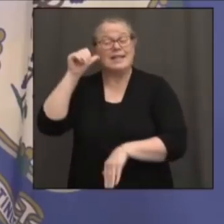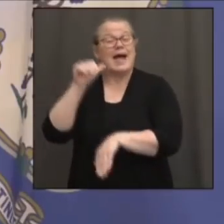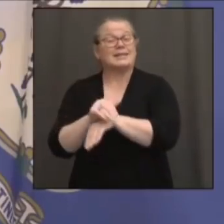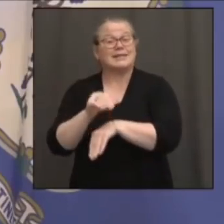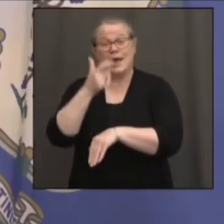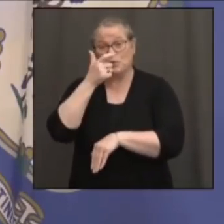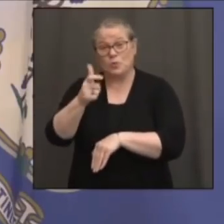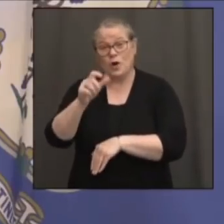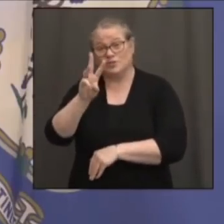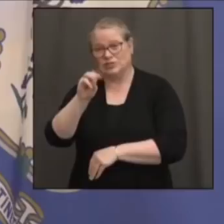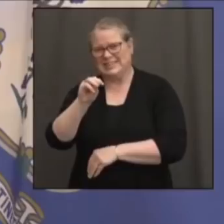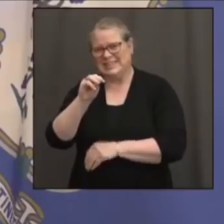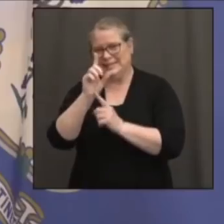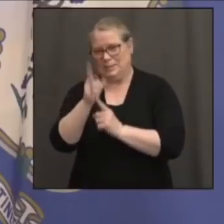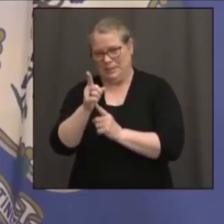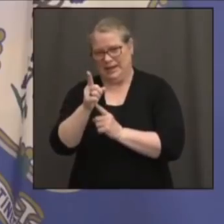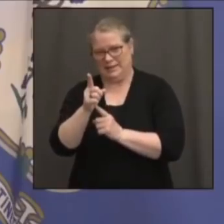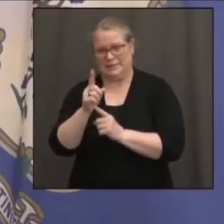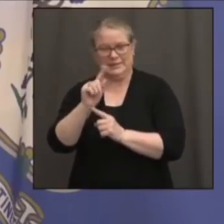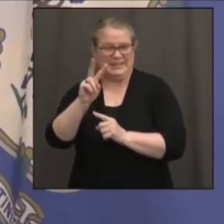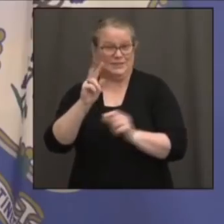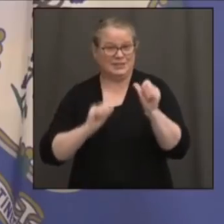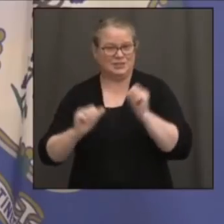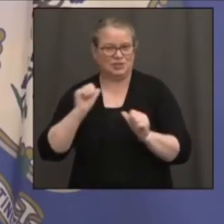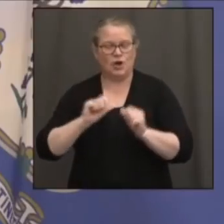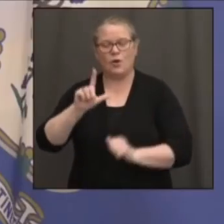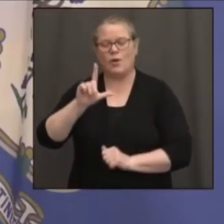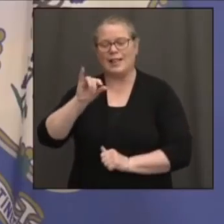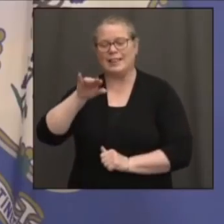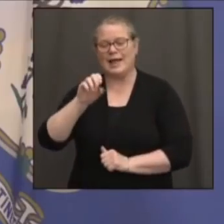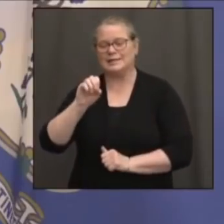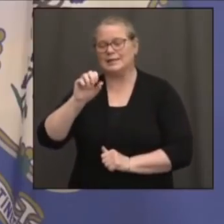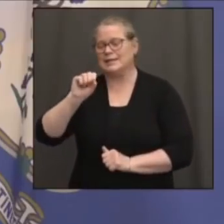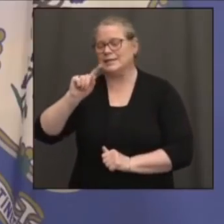Leslie Stahl had some other incentives she wanted to showcase.